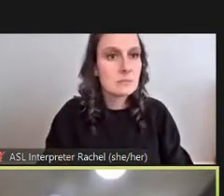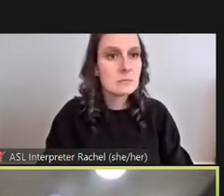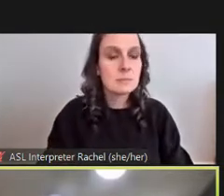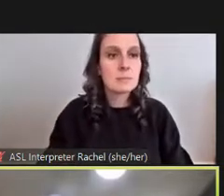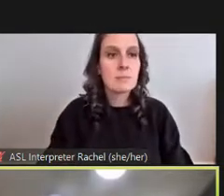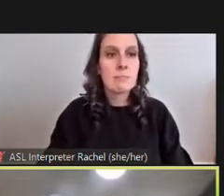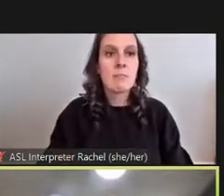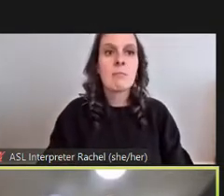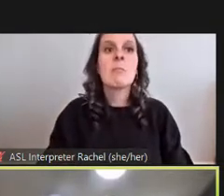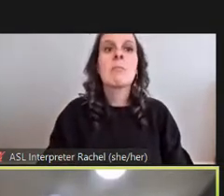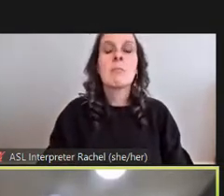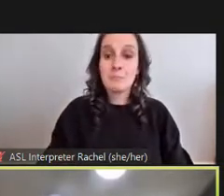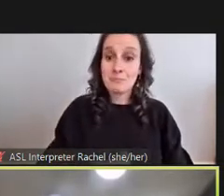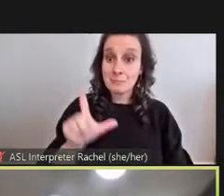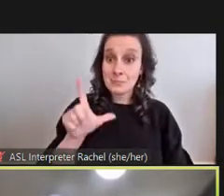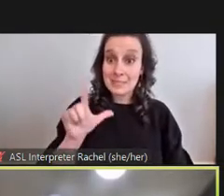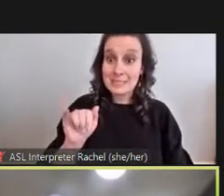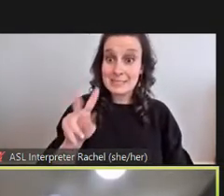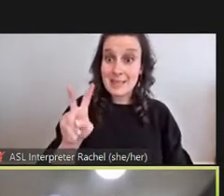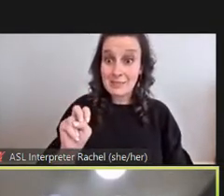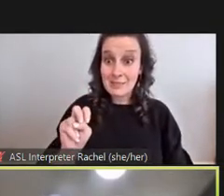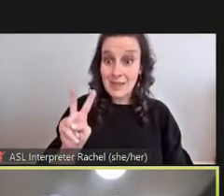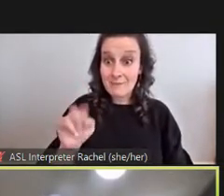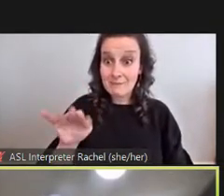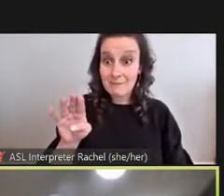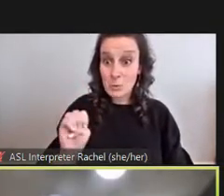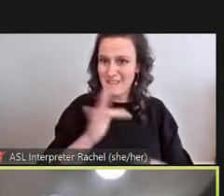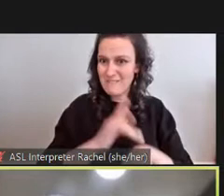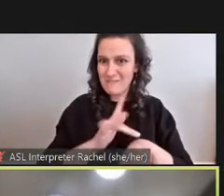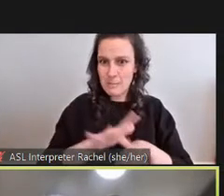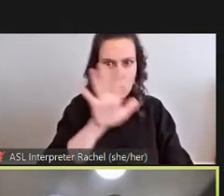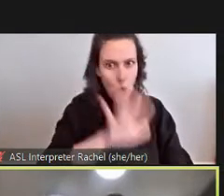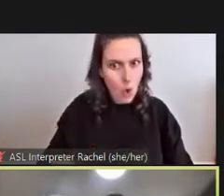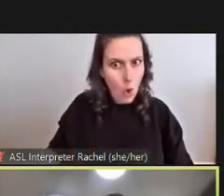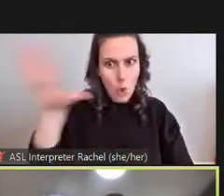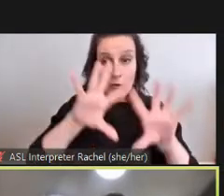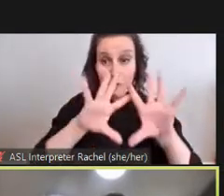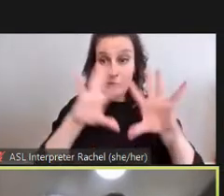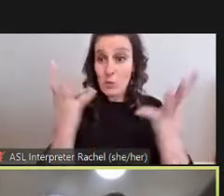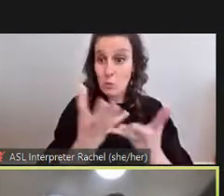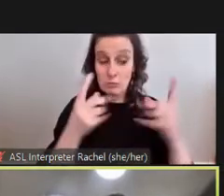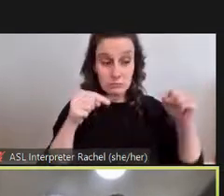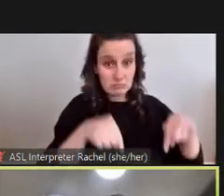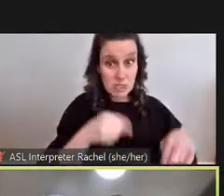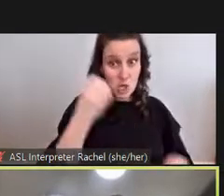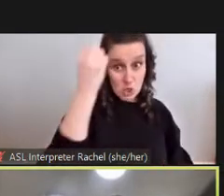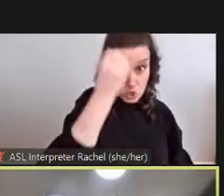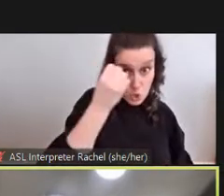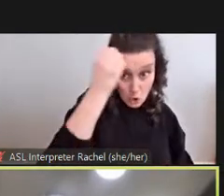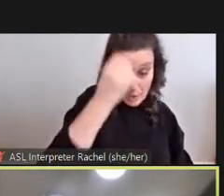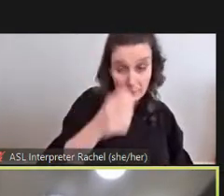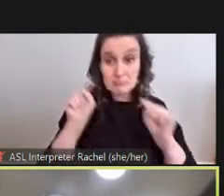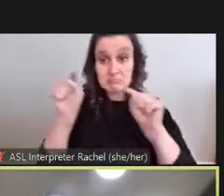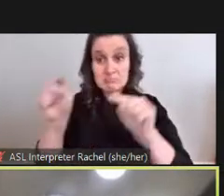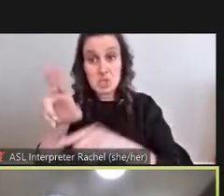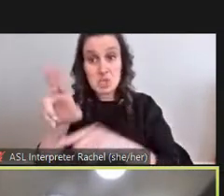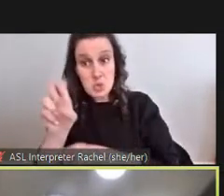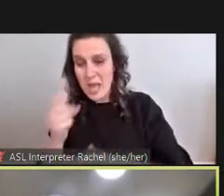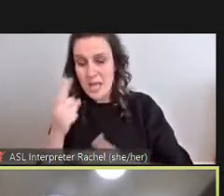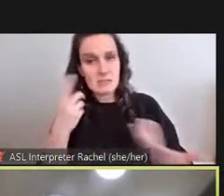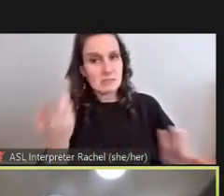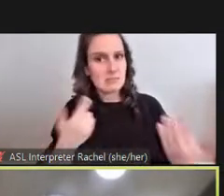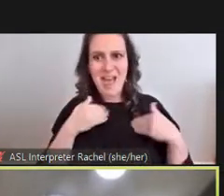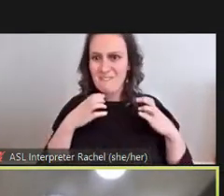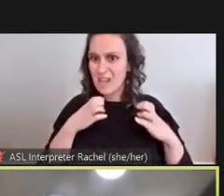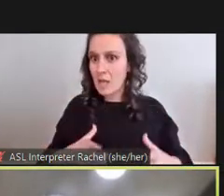LiveVoice is available globally. So same here in Europe or in the States. We have already